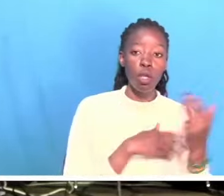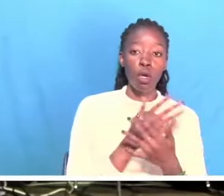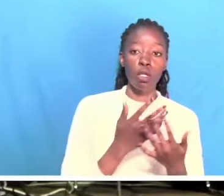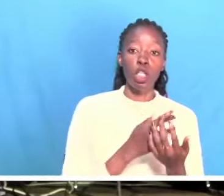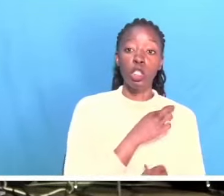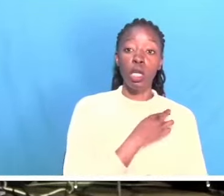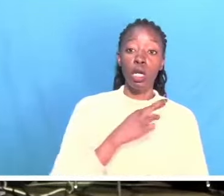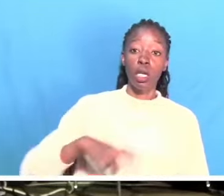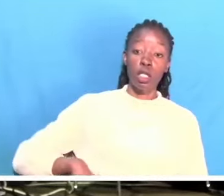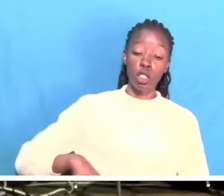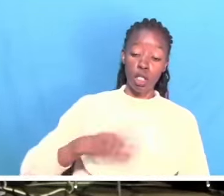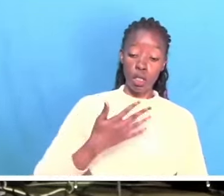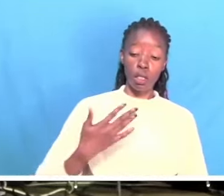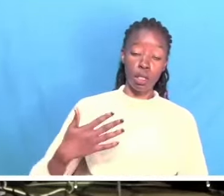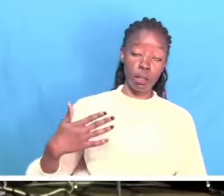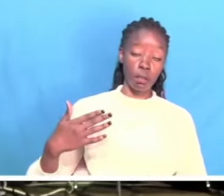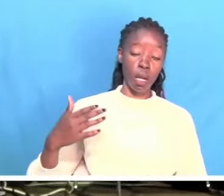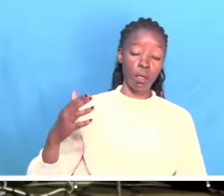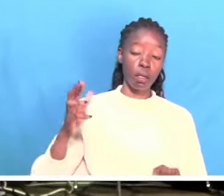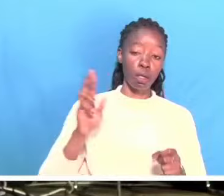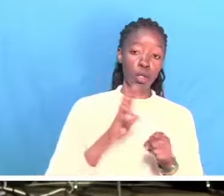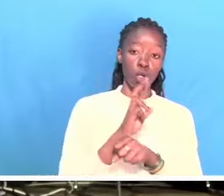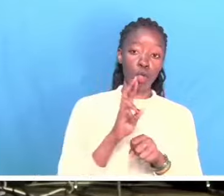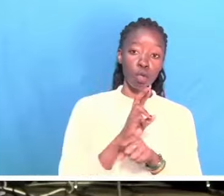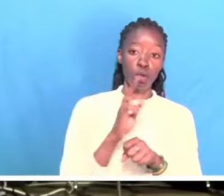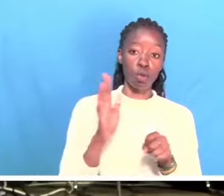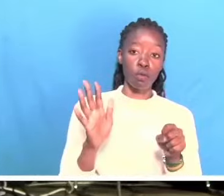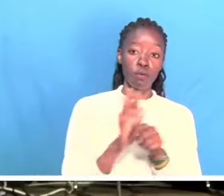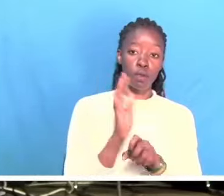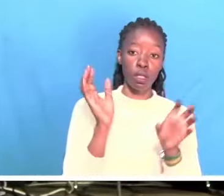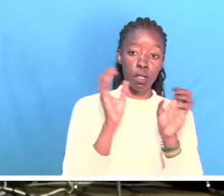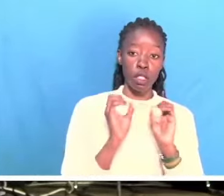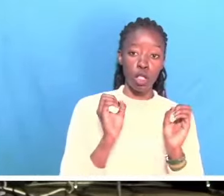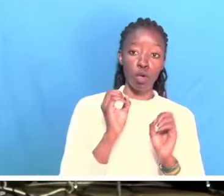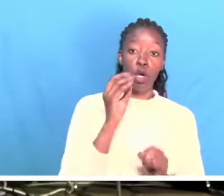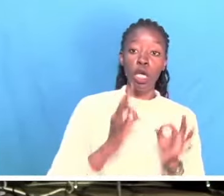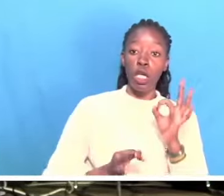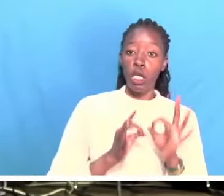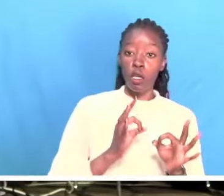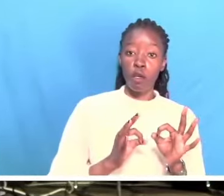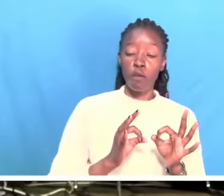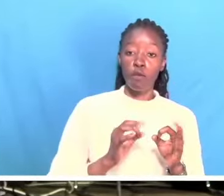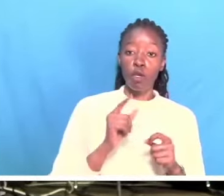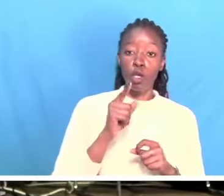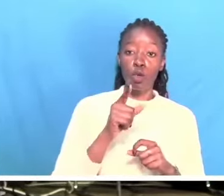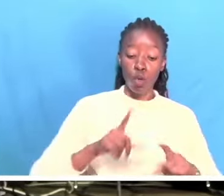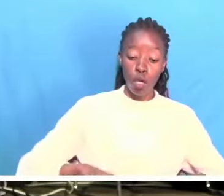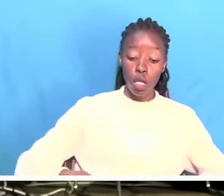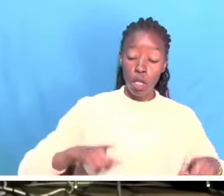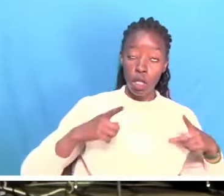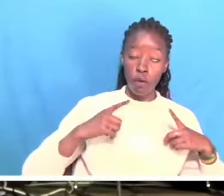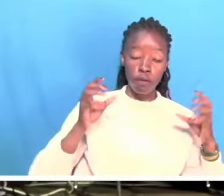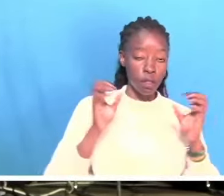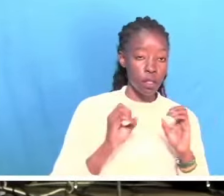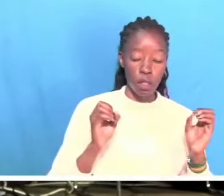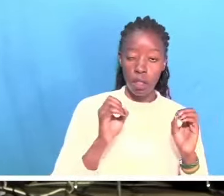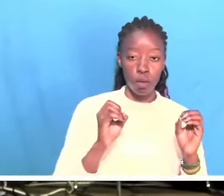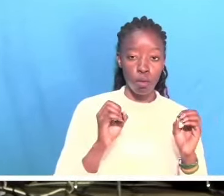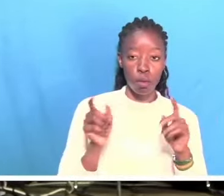things, they are useless if you don't live according to your call.